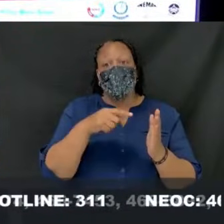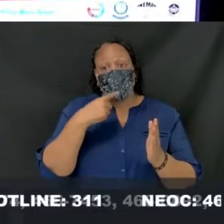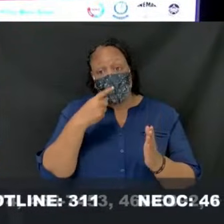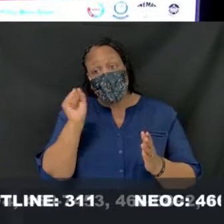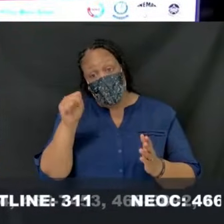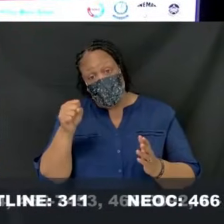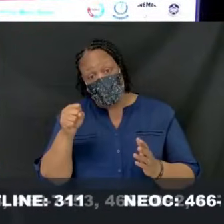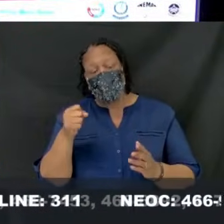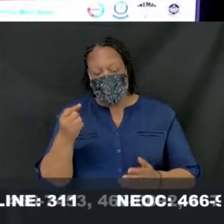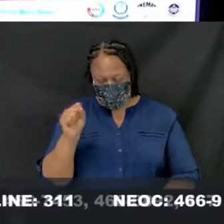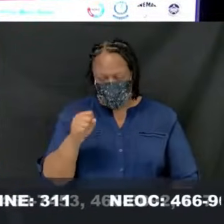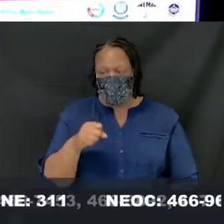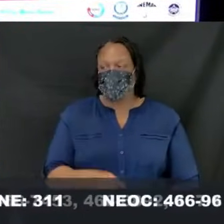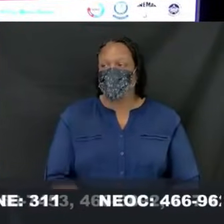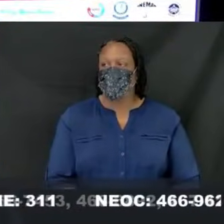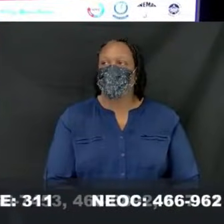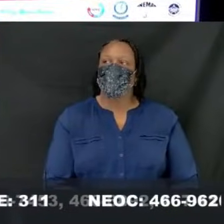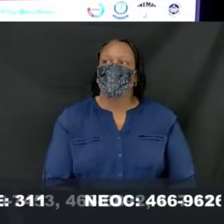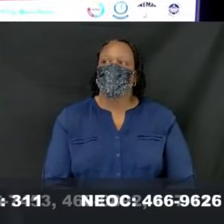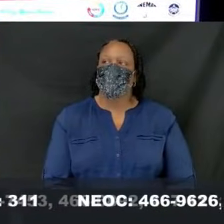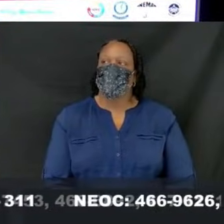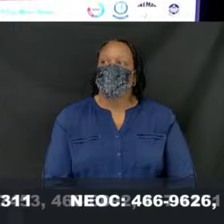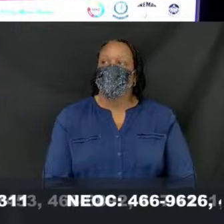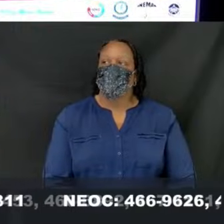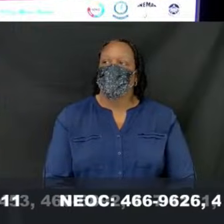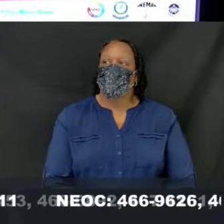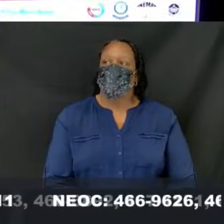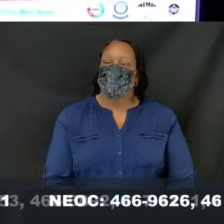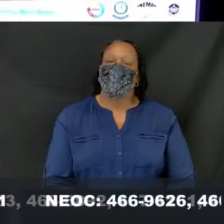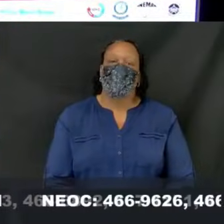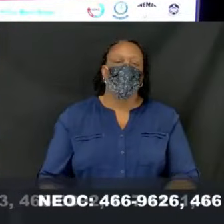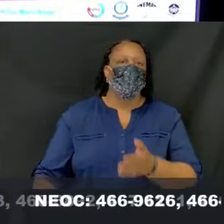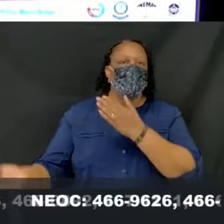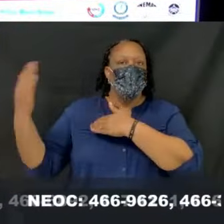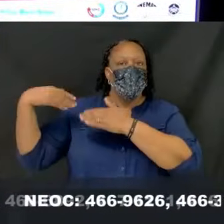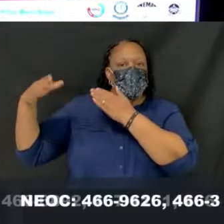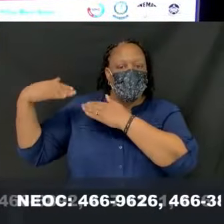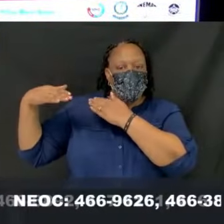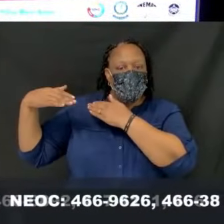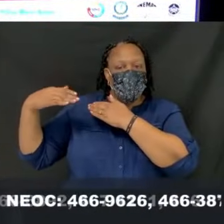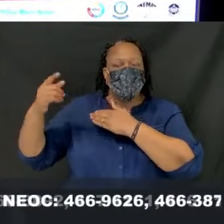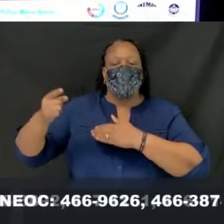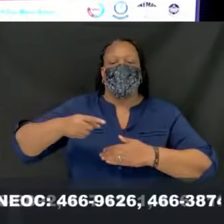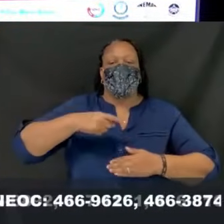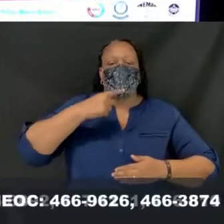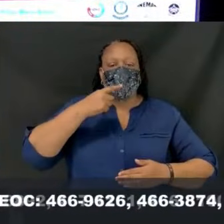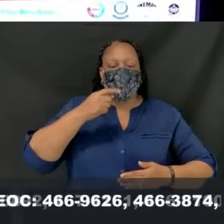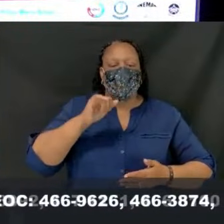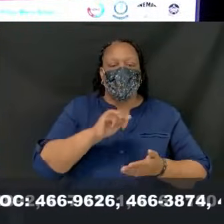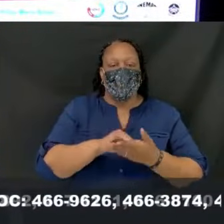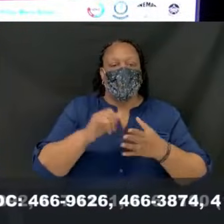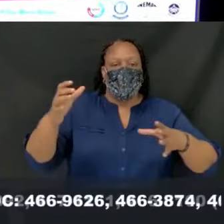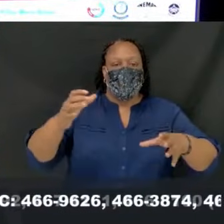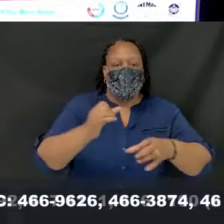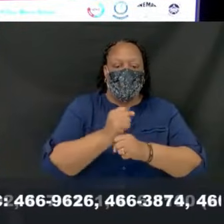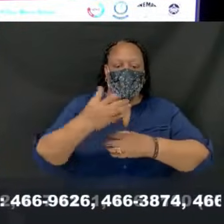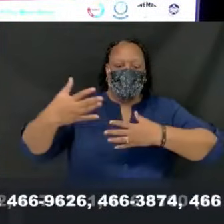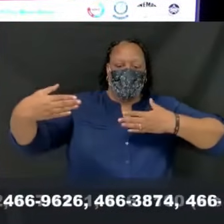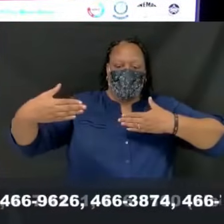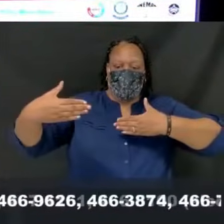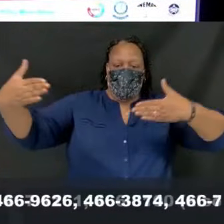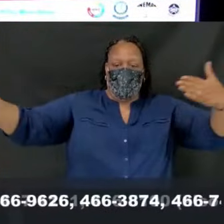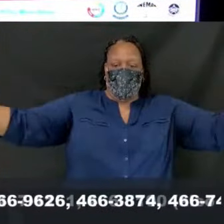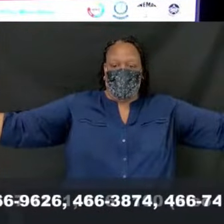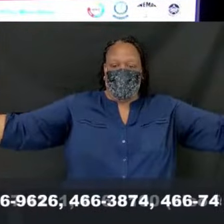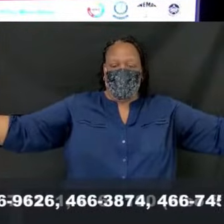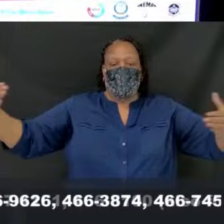I would have reported some time back that we would have received a 40-foot container with food, and we have been distributing the food